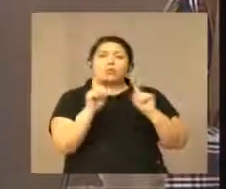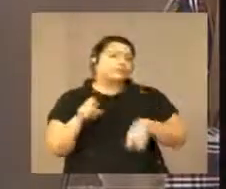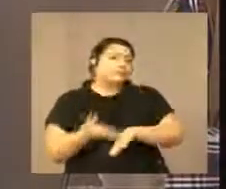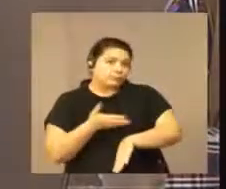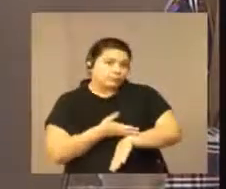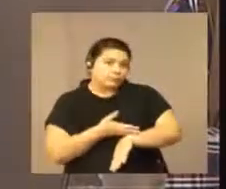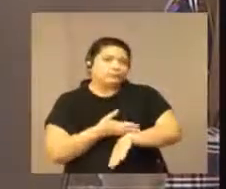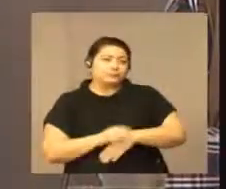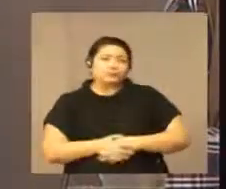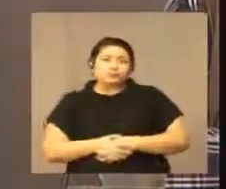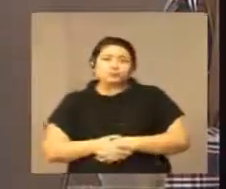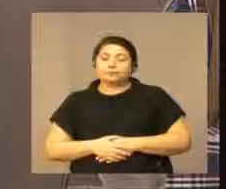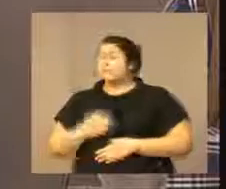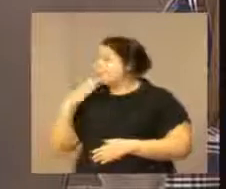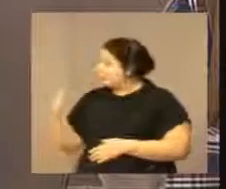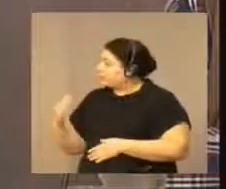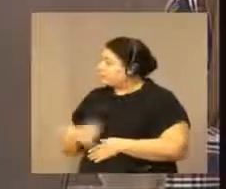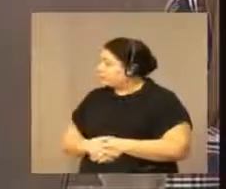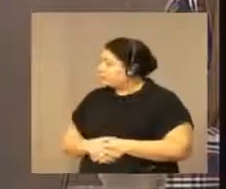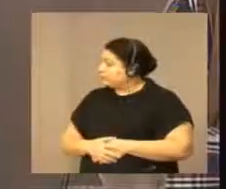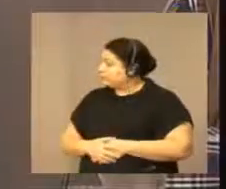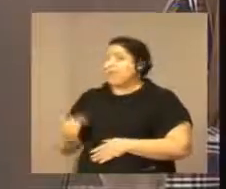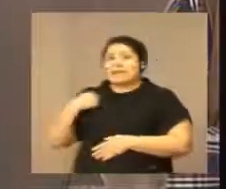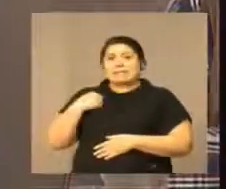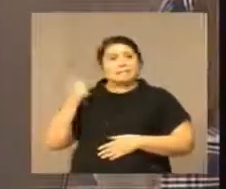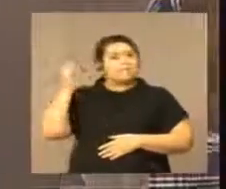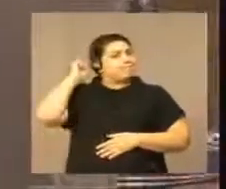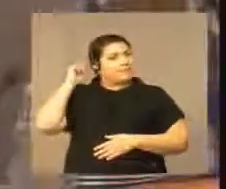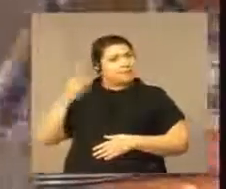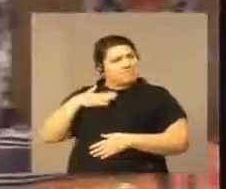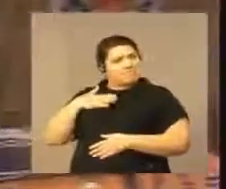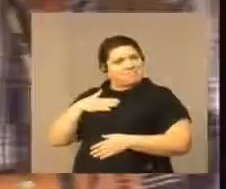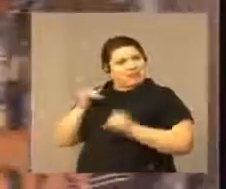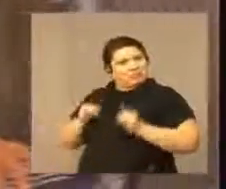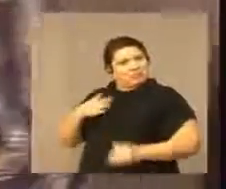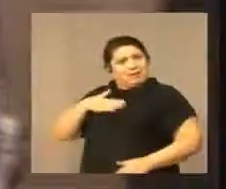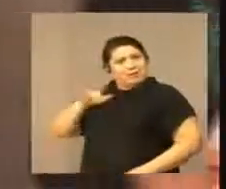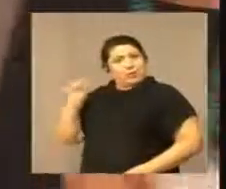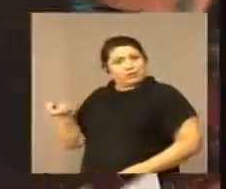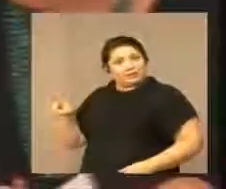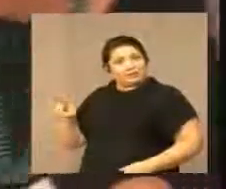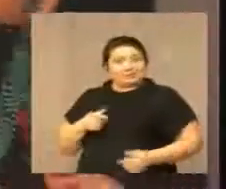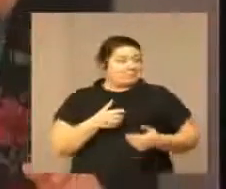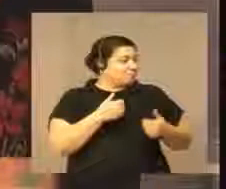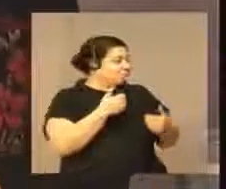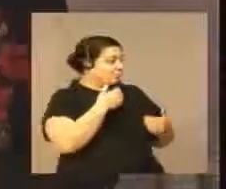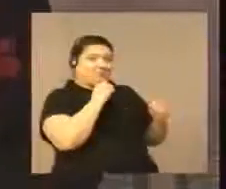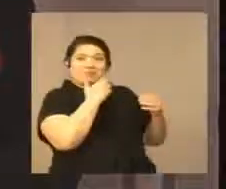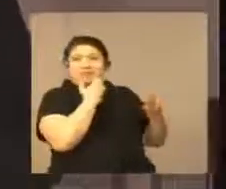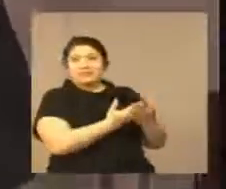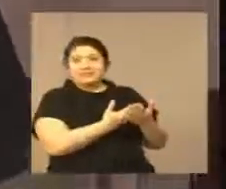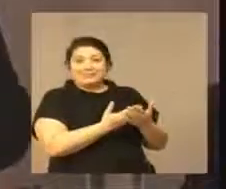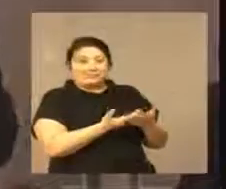Thank you. I actually got a question for myself. Excellent. This is great.